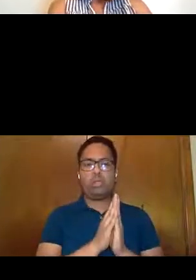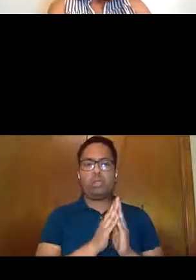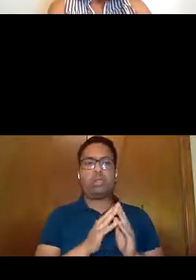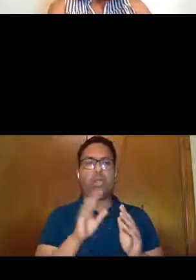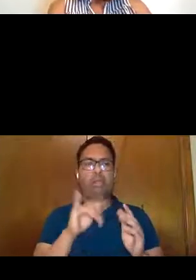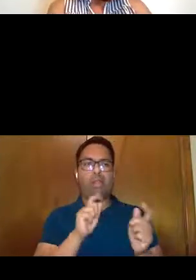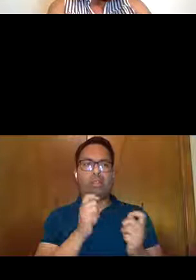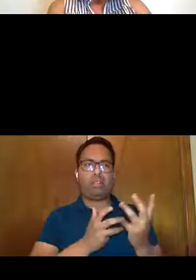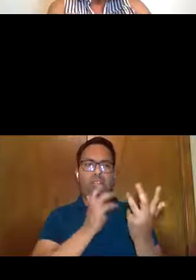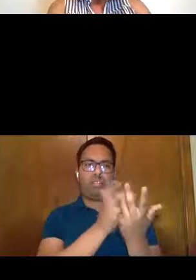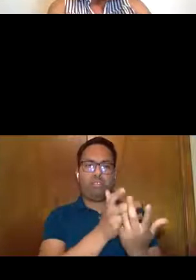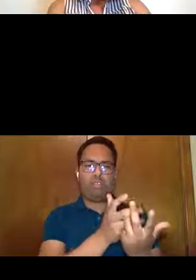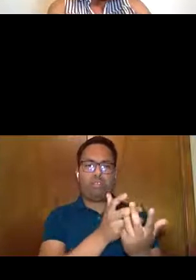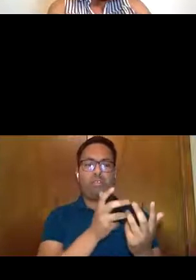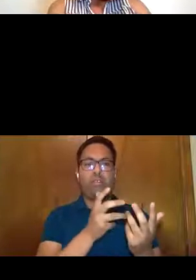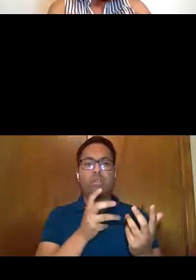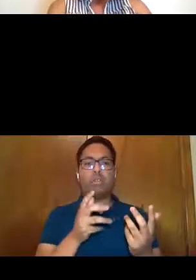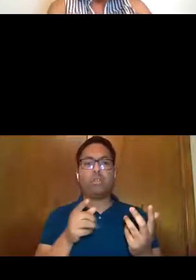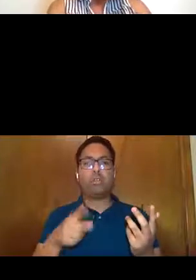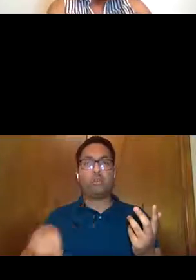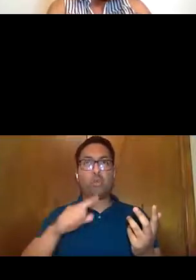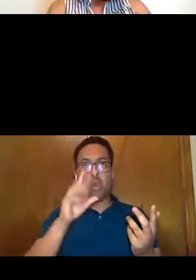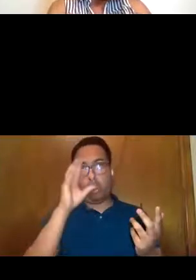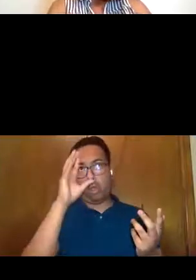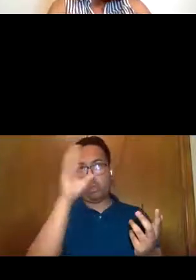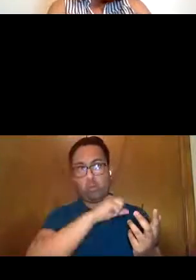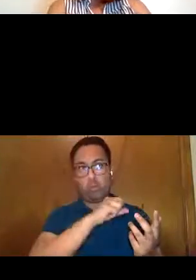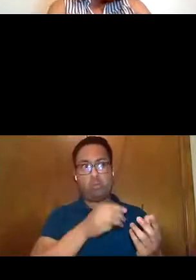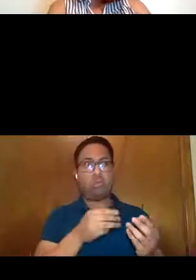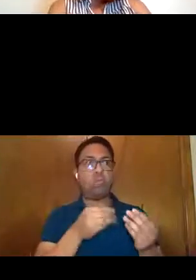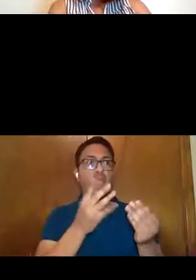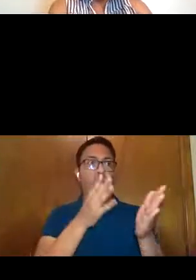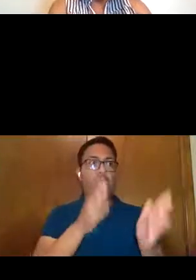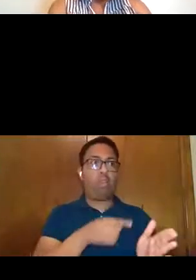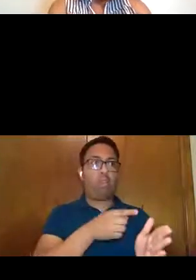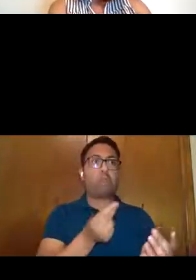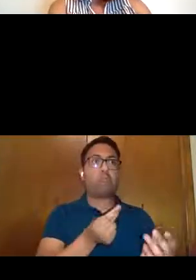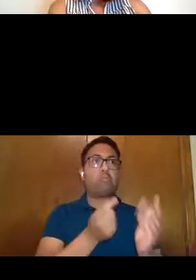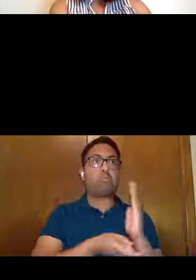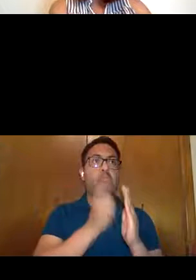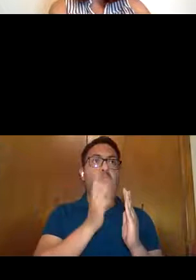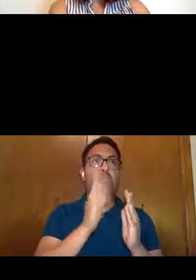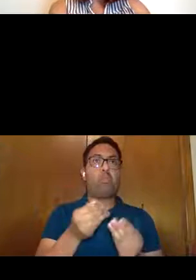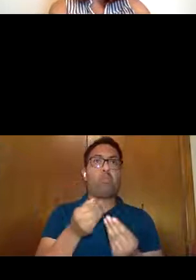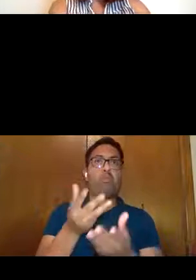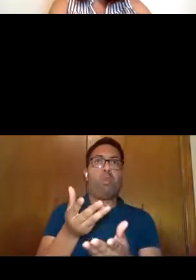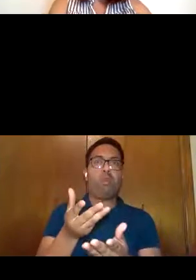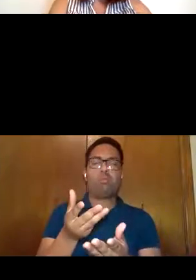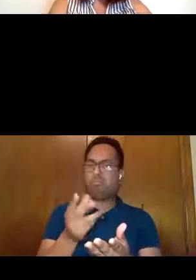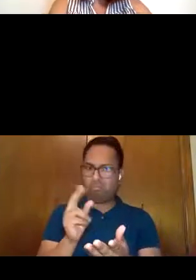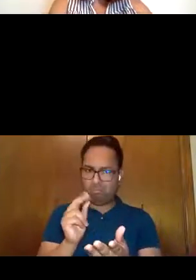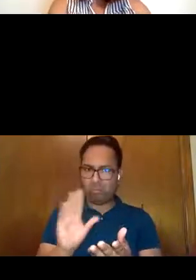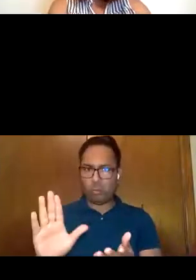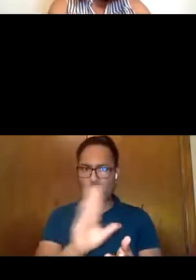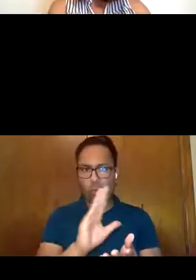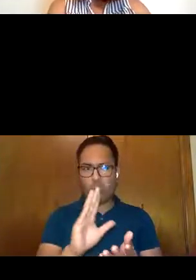that the provider will automatically provide an accommodation. It is your job to request.